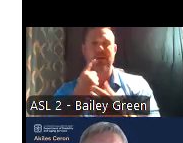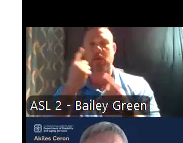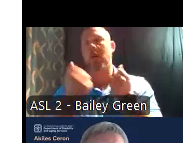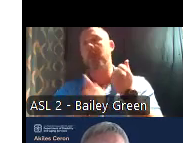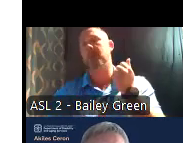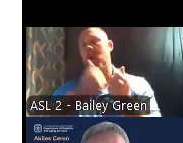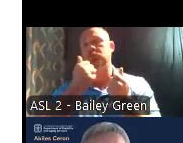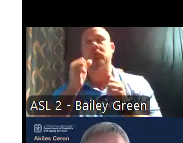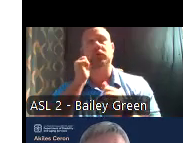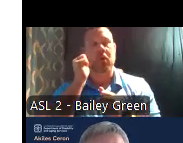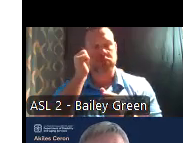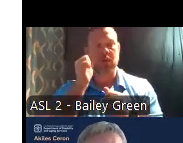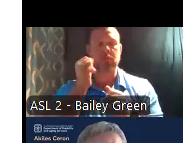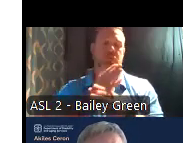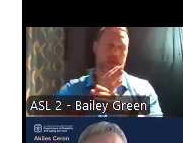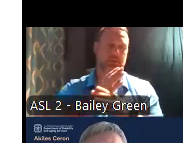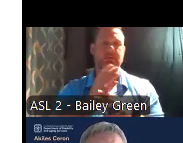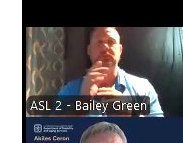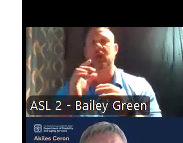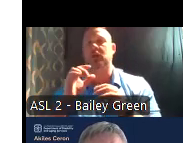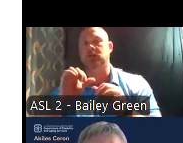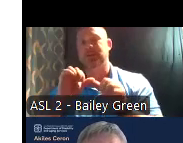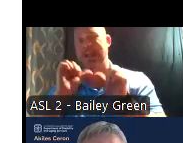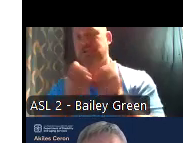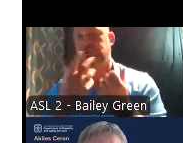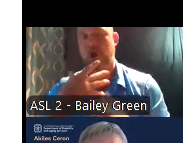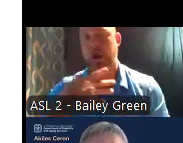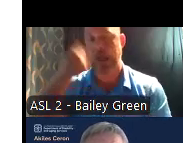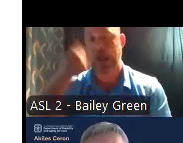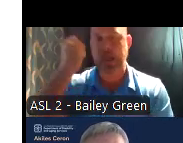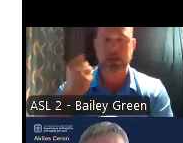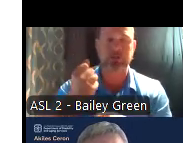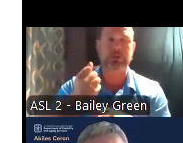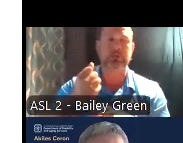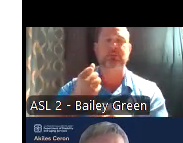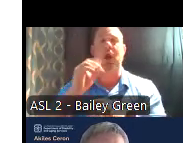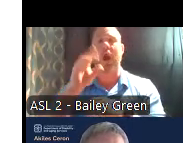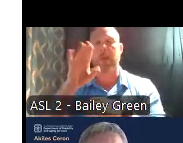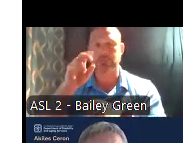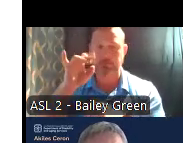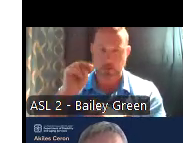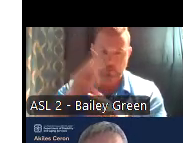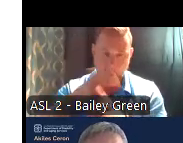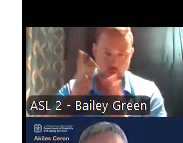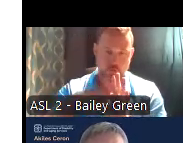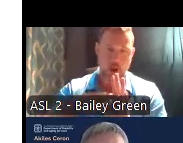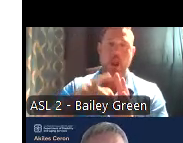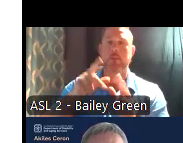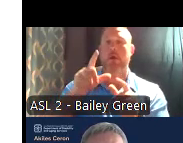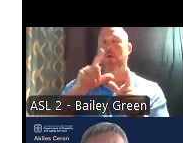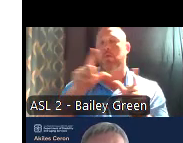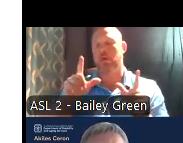protective services, area agencies on aging, long-term care ombudsman programs, mental health services, local law